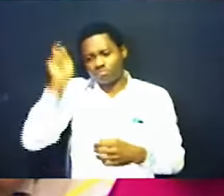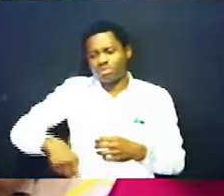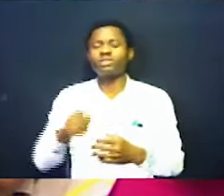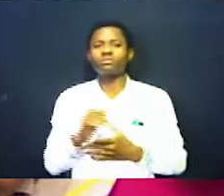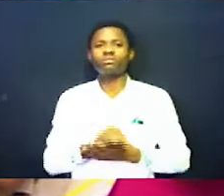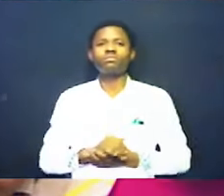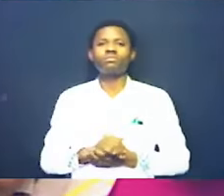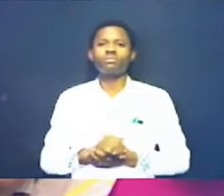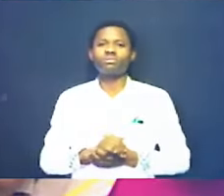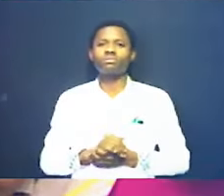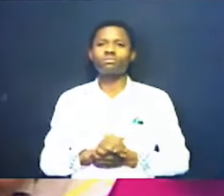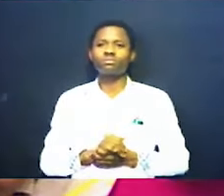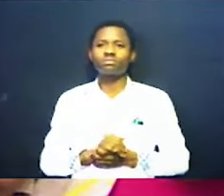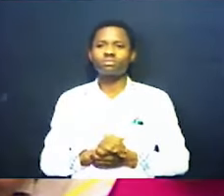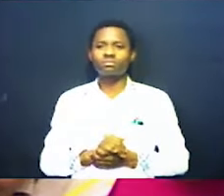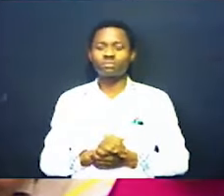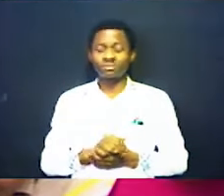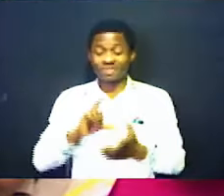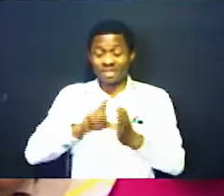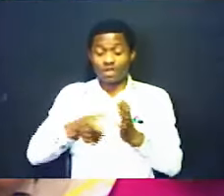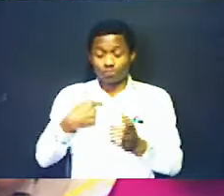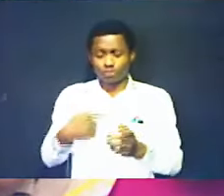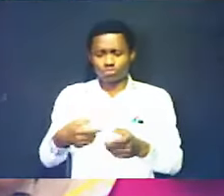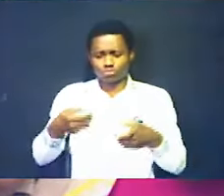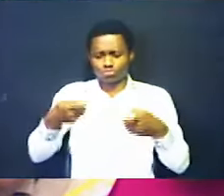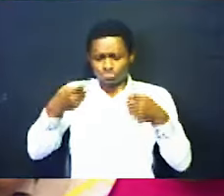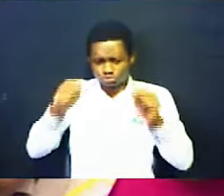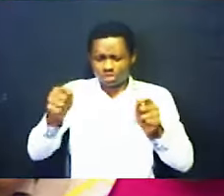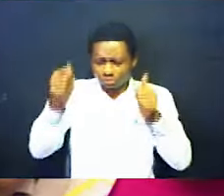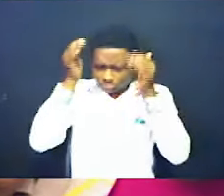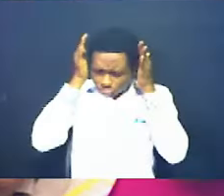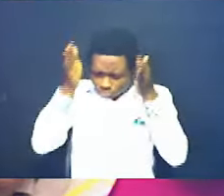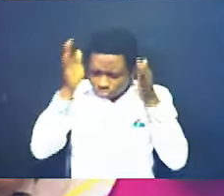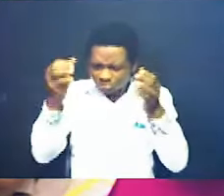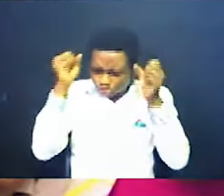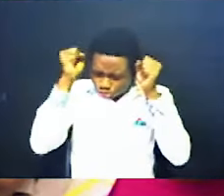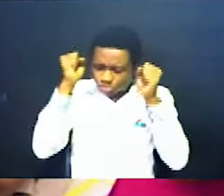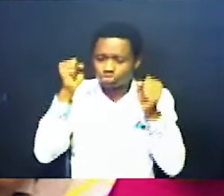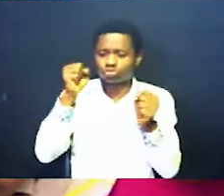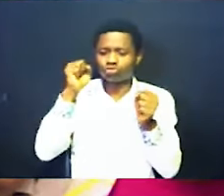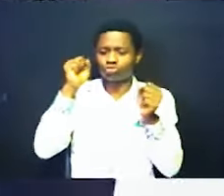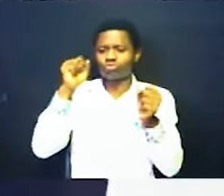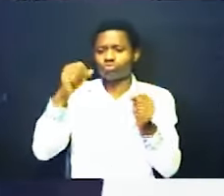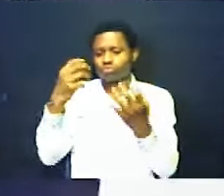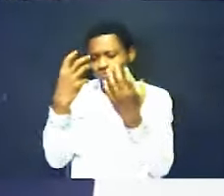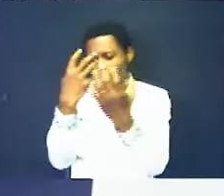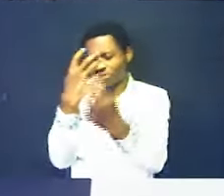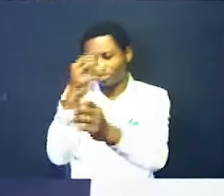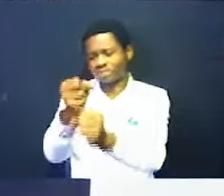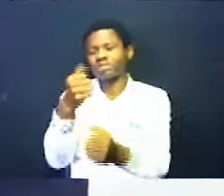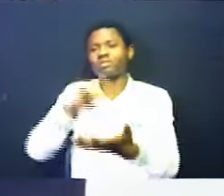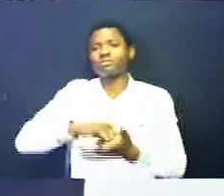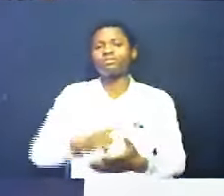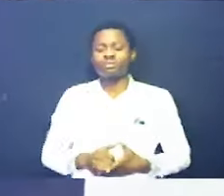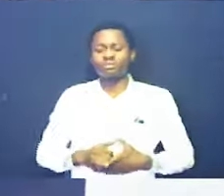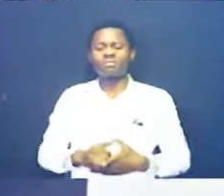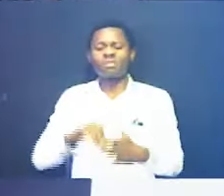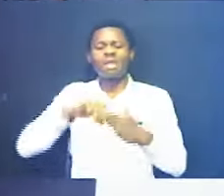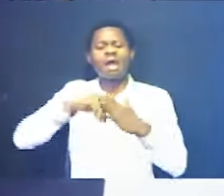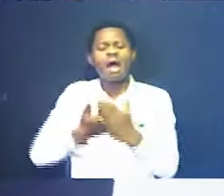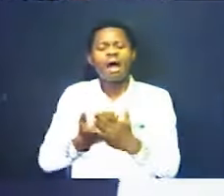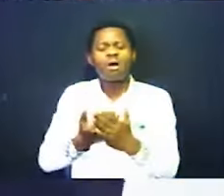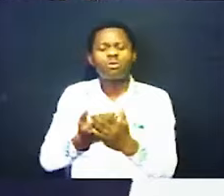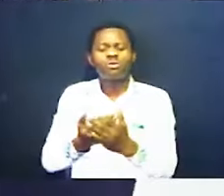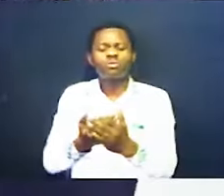And we need to be intentional about that. One of the ways